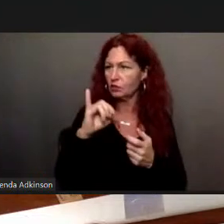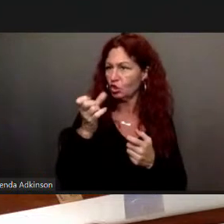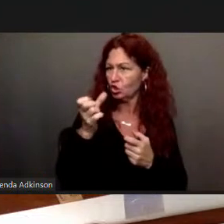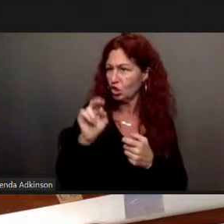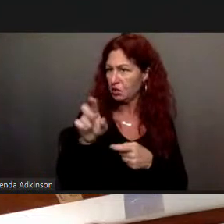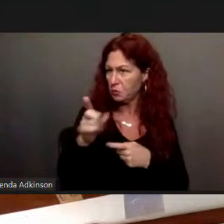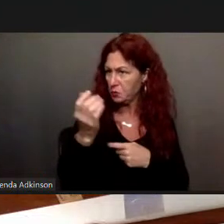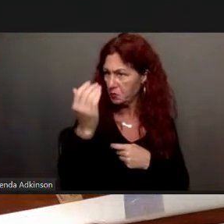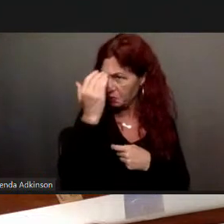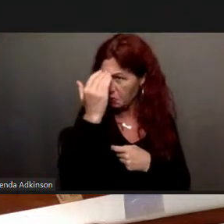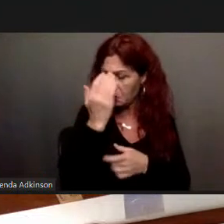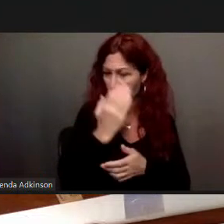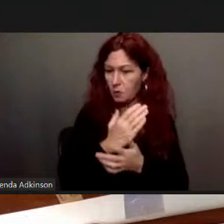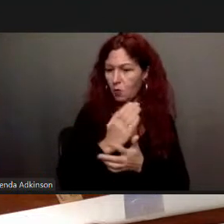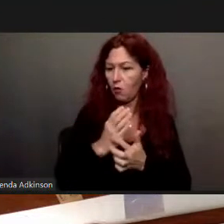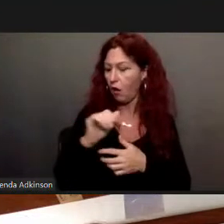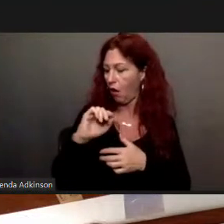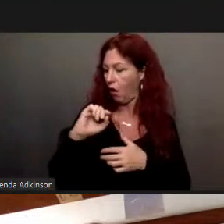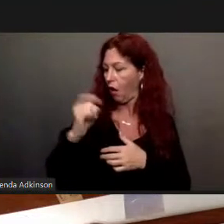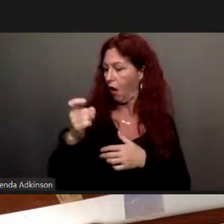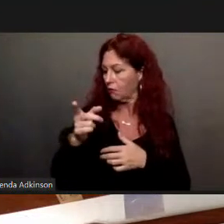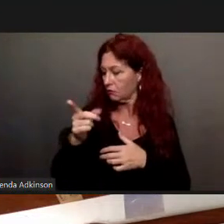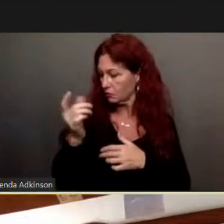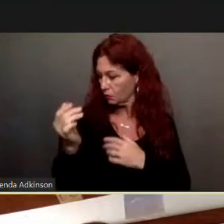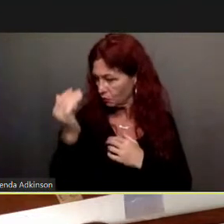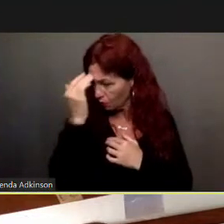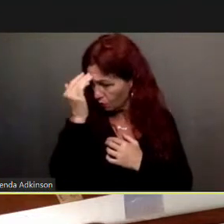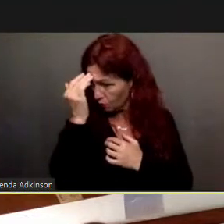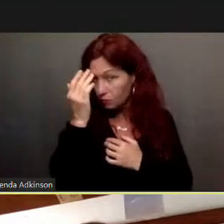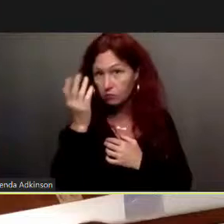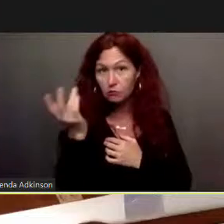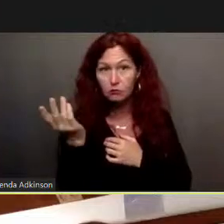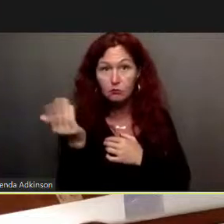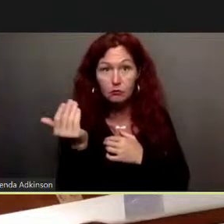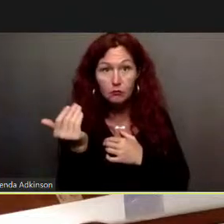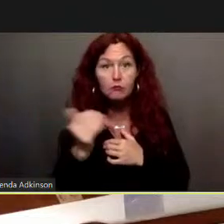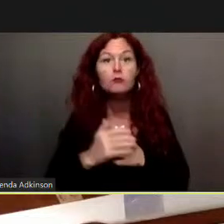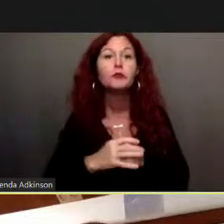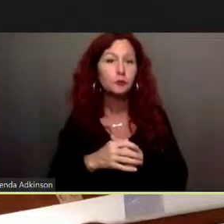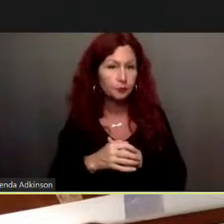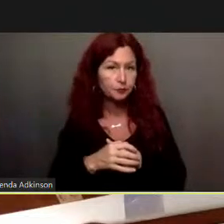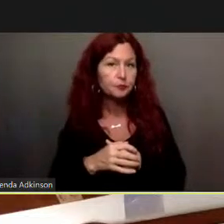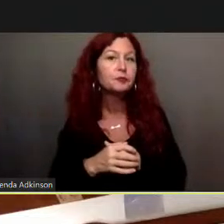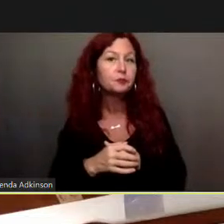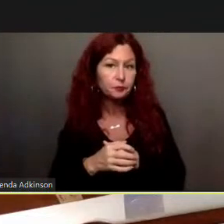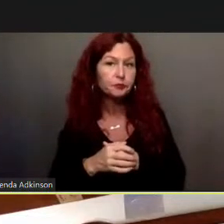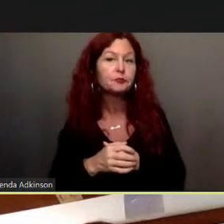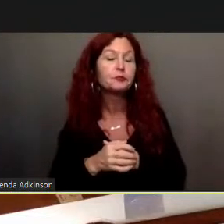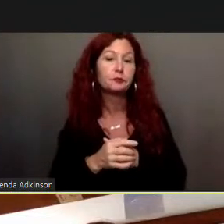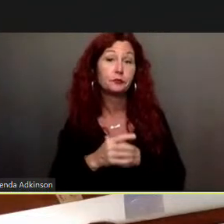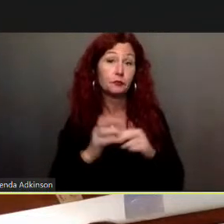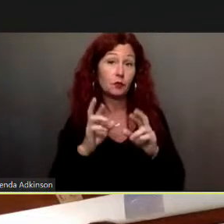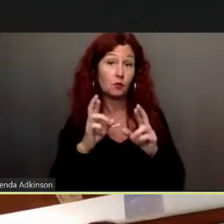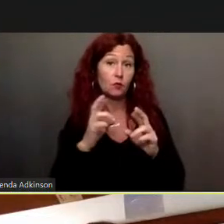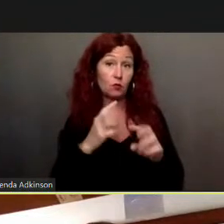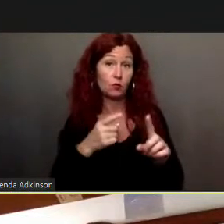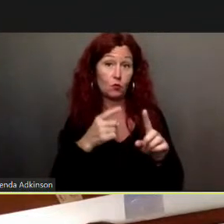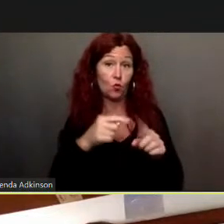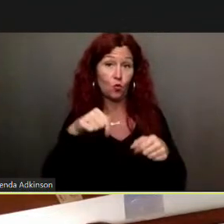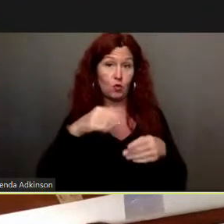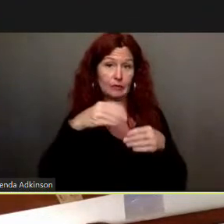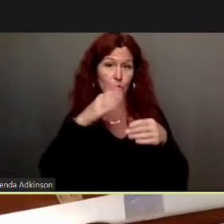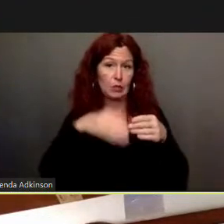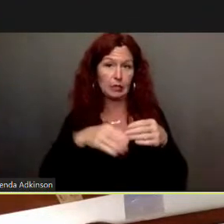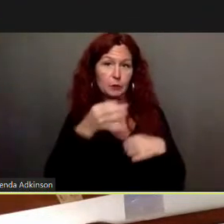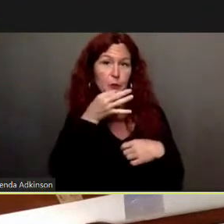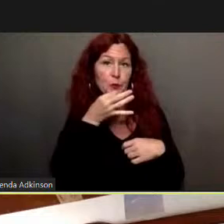animal services, is going to be leading it. Right, Jen? Yes, sir. We're hoping to be able to get them into the neighborhoods, hopefully this weekend.